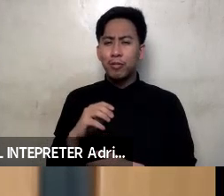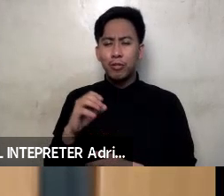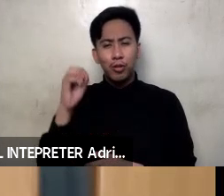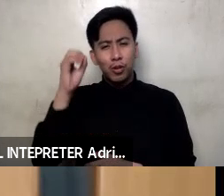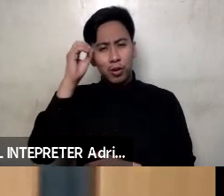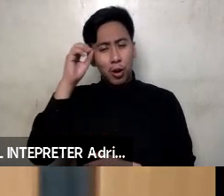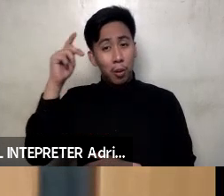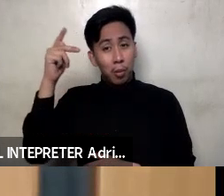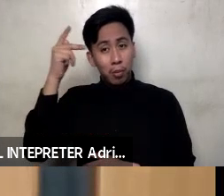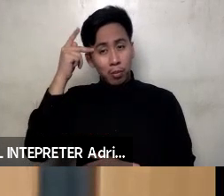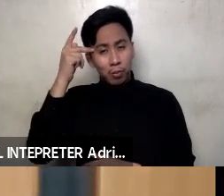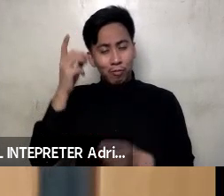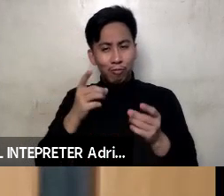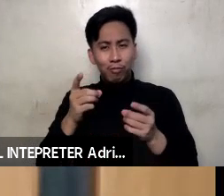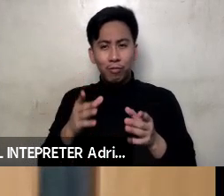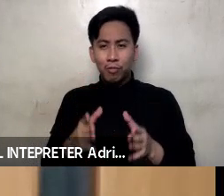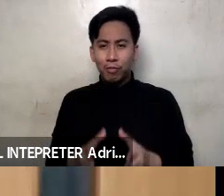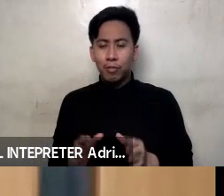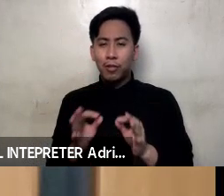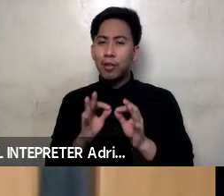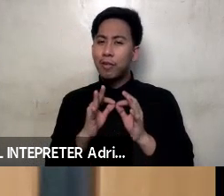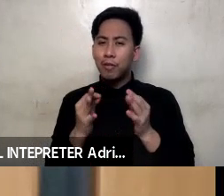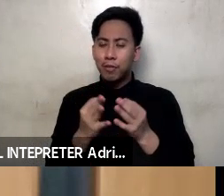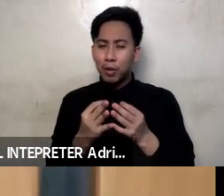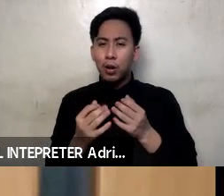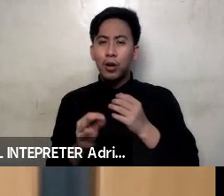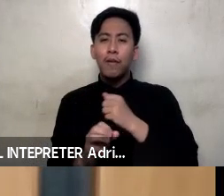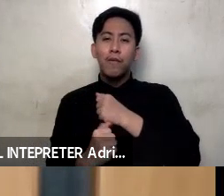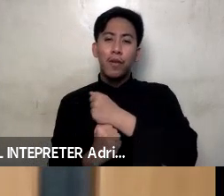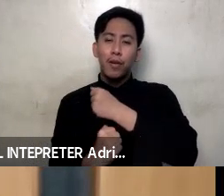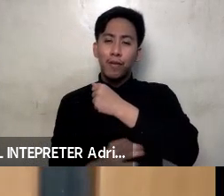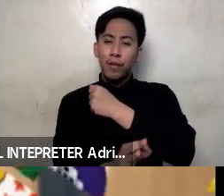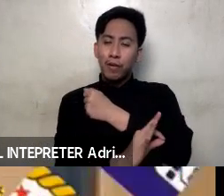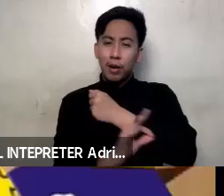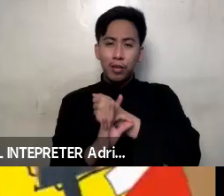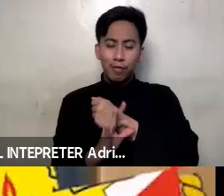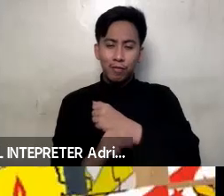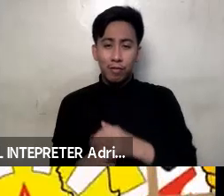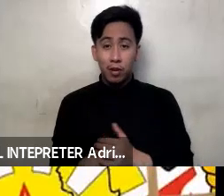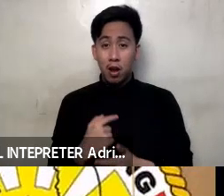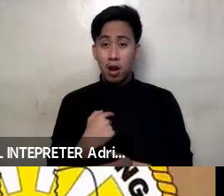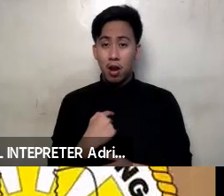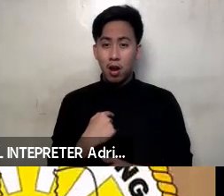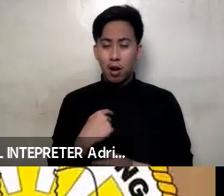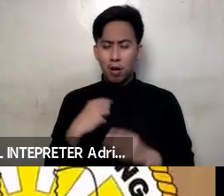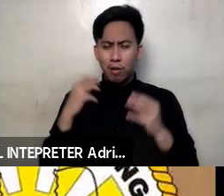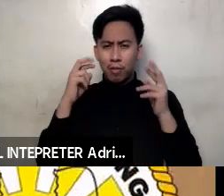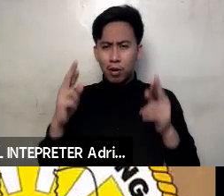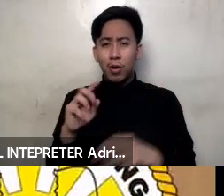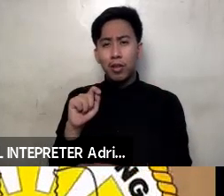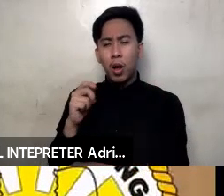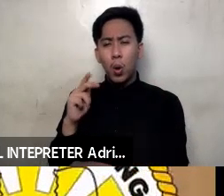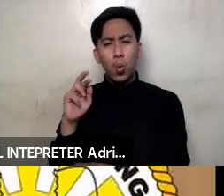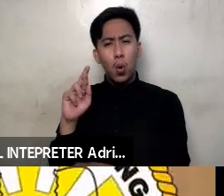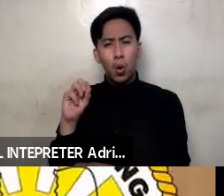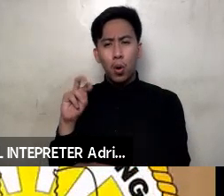Executive Director of Swilig Family Foundation. I am Mayor Lino O. Montilla of Tacurong City.